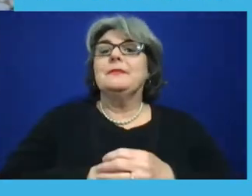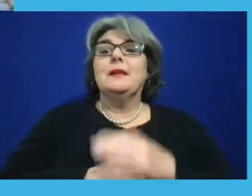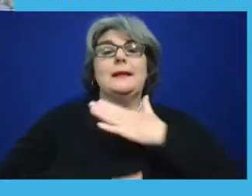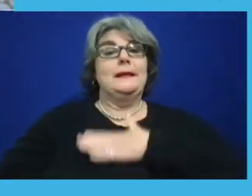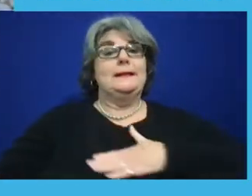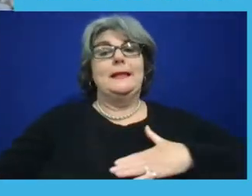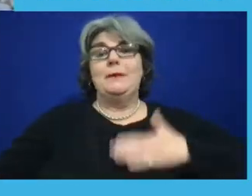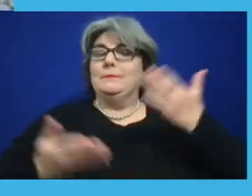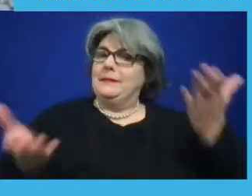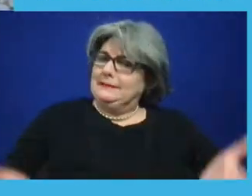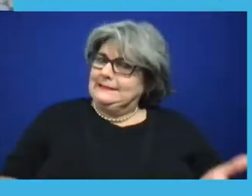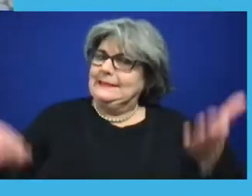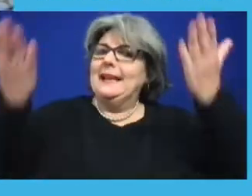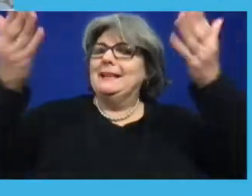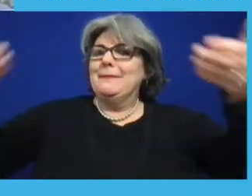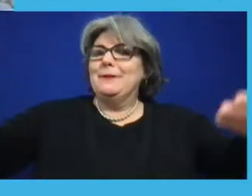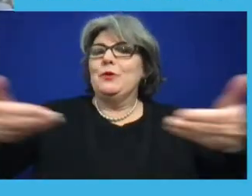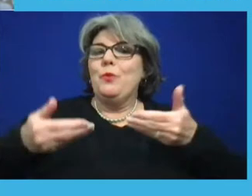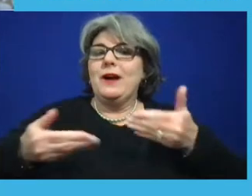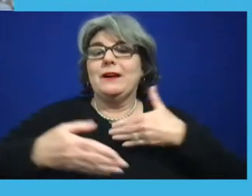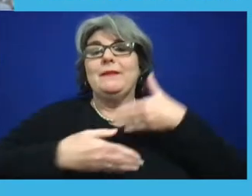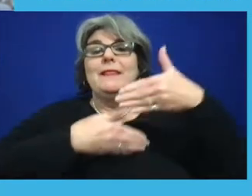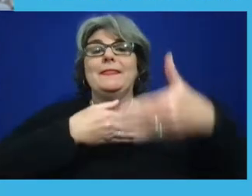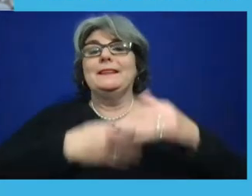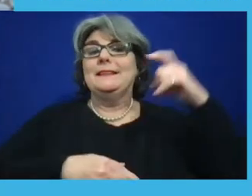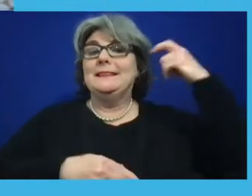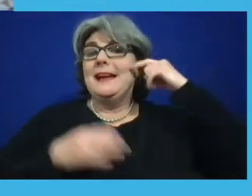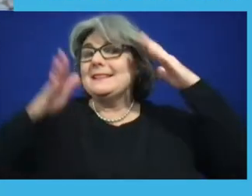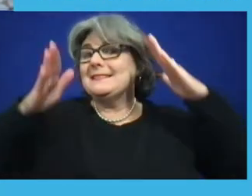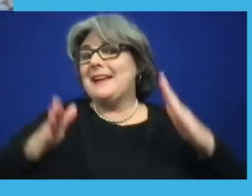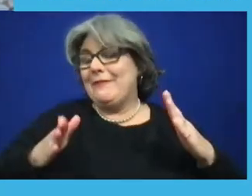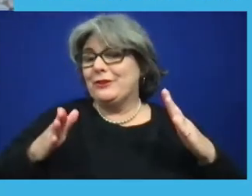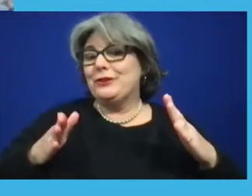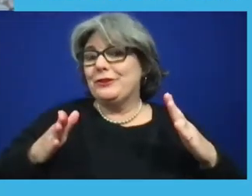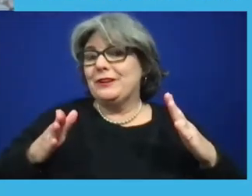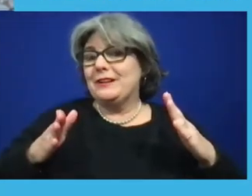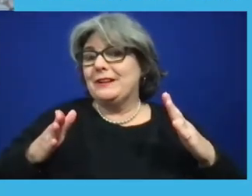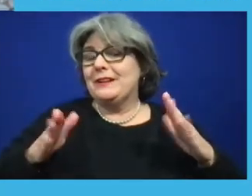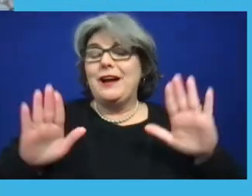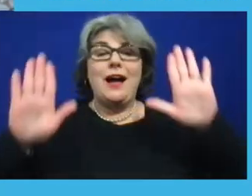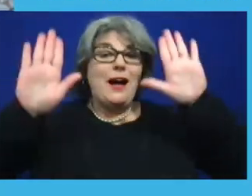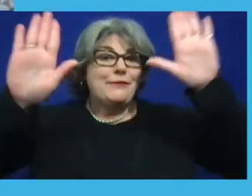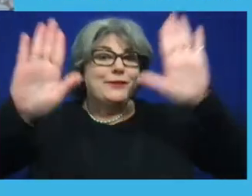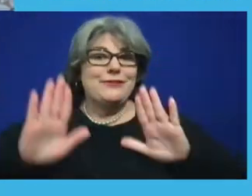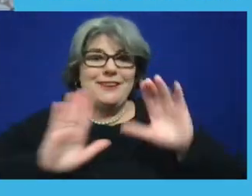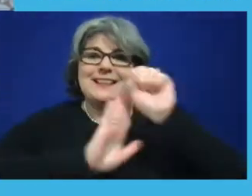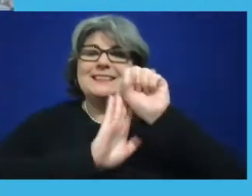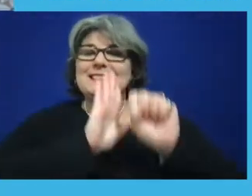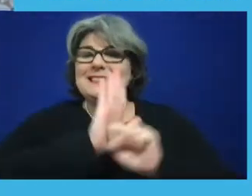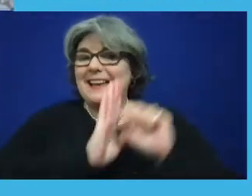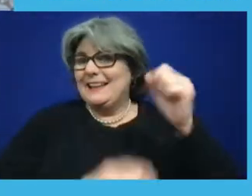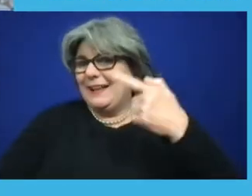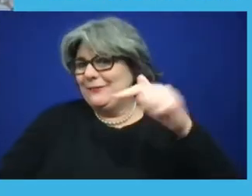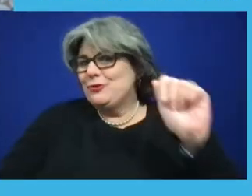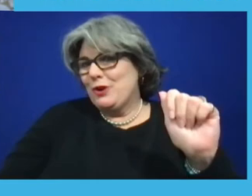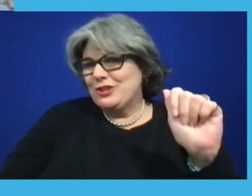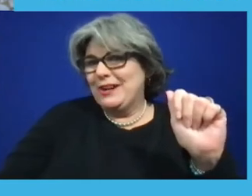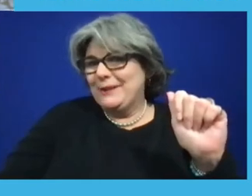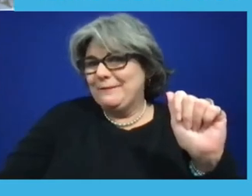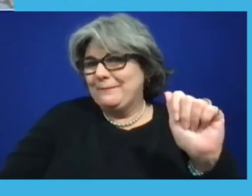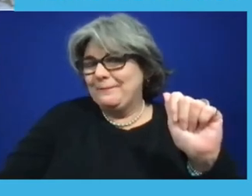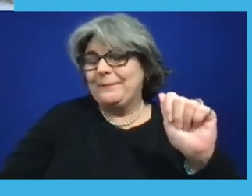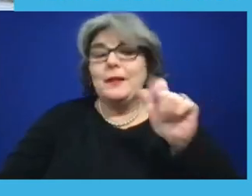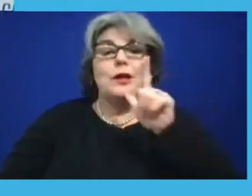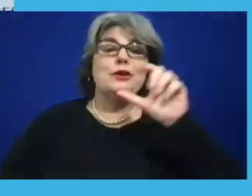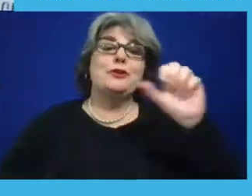Vote! Say vote! Now please get on your feet and welcome the next governor of